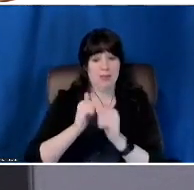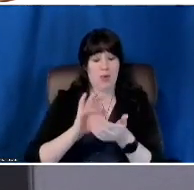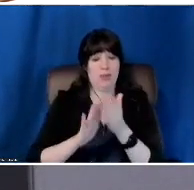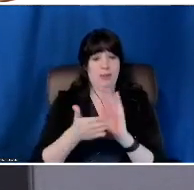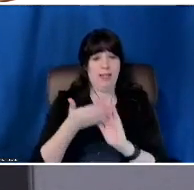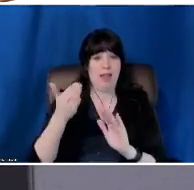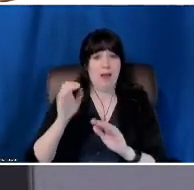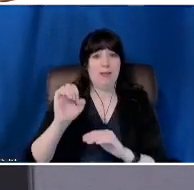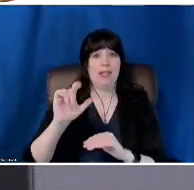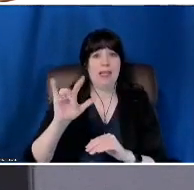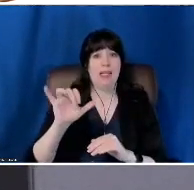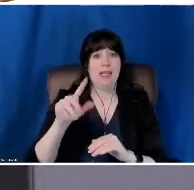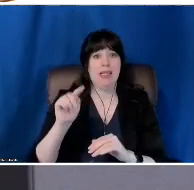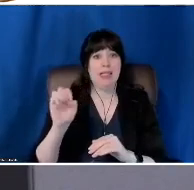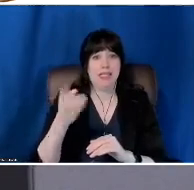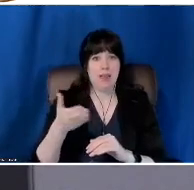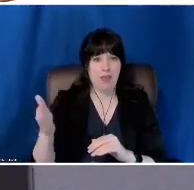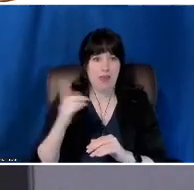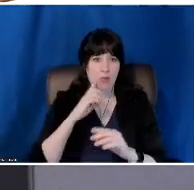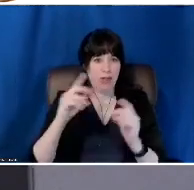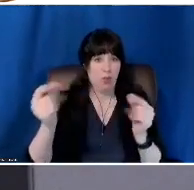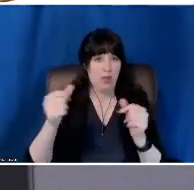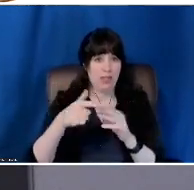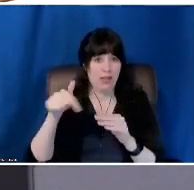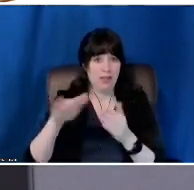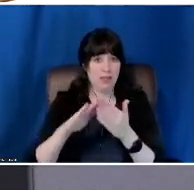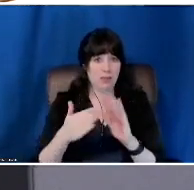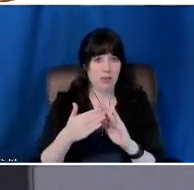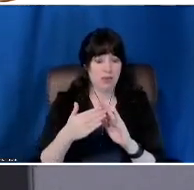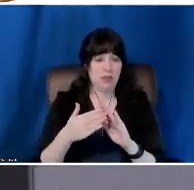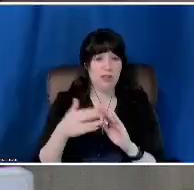know, in this community. So anything on that end?